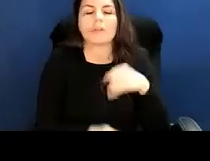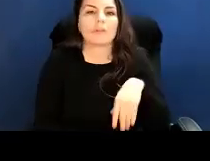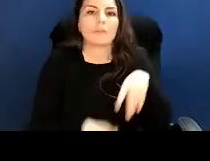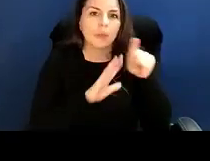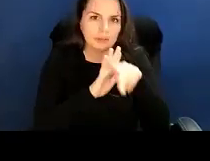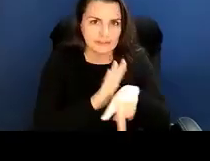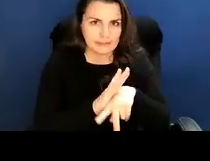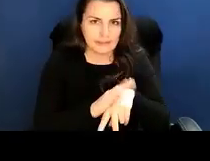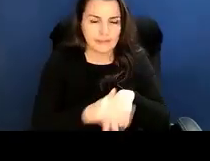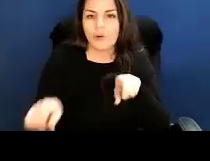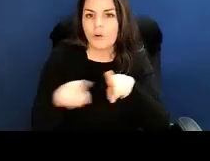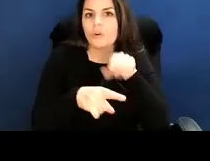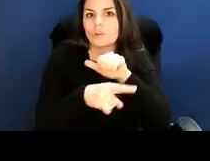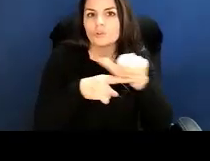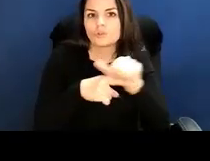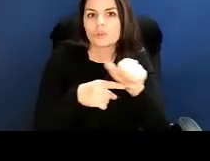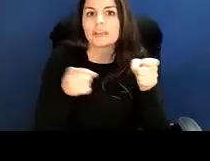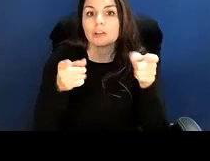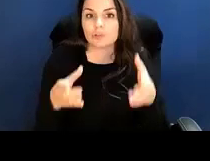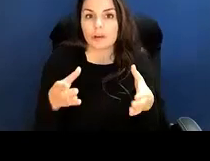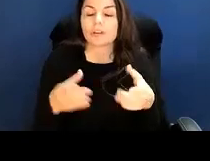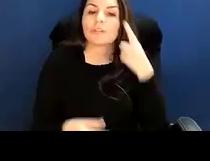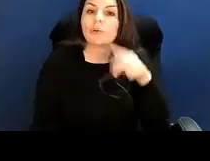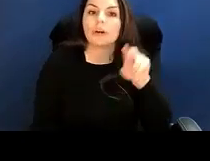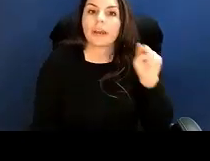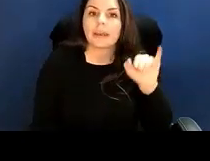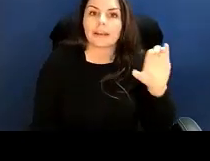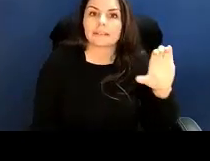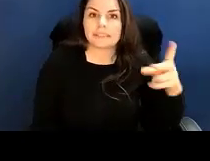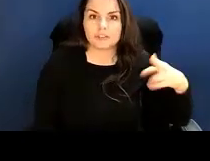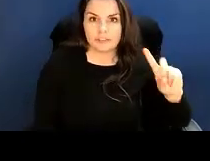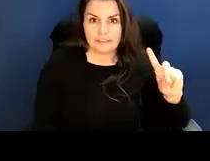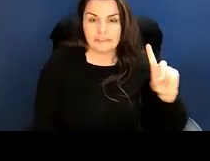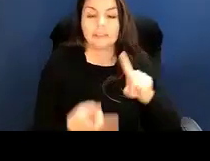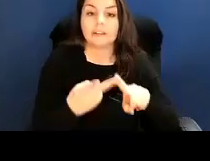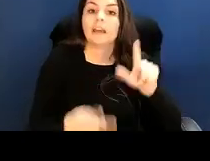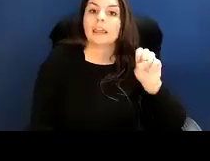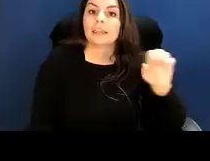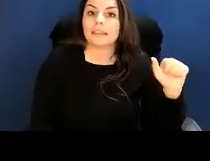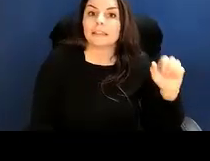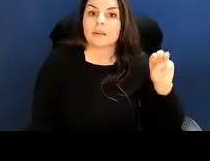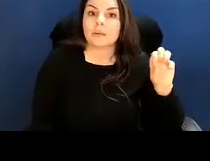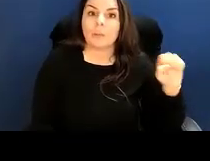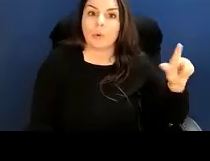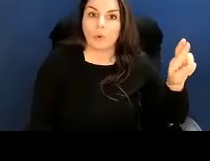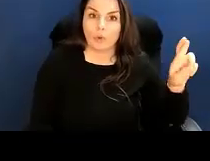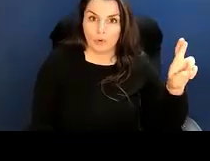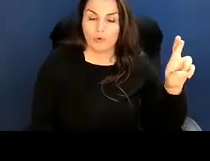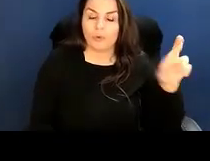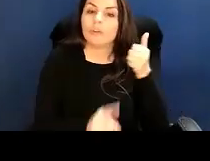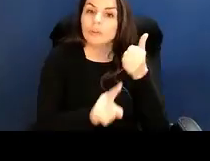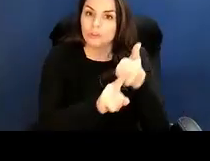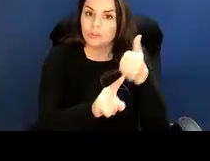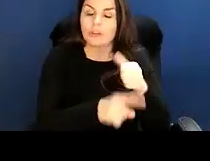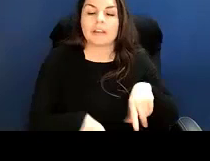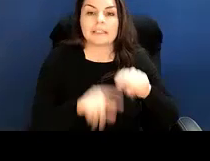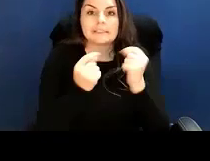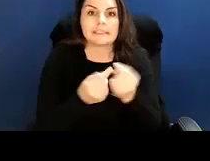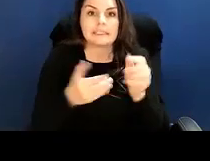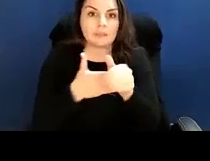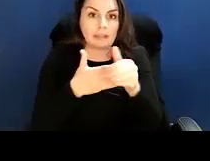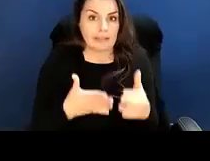as the Training Director at NICHD, as well as Lisa Moeller, who is a team leader in the